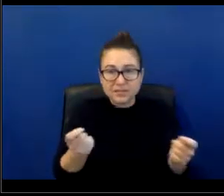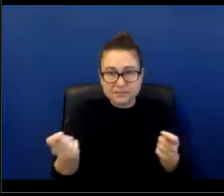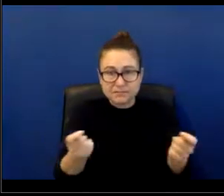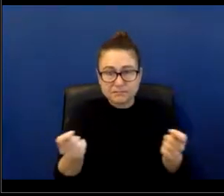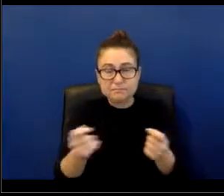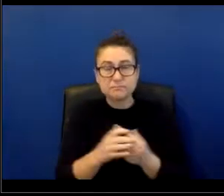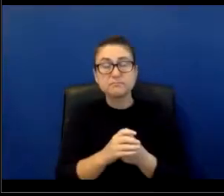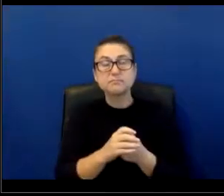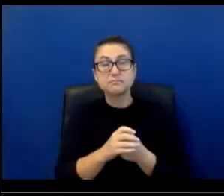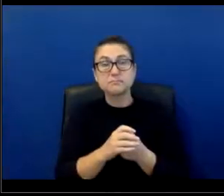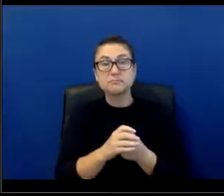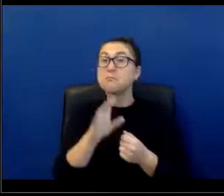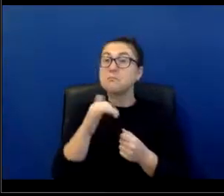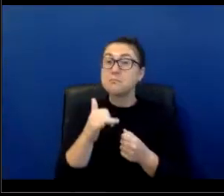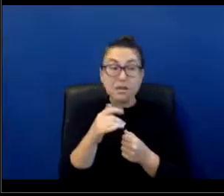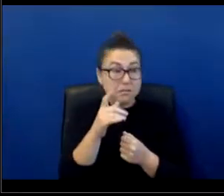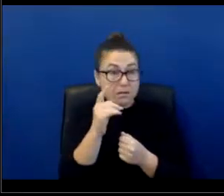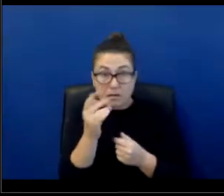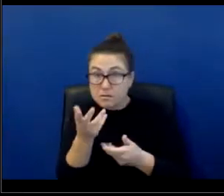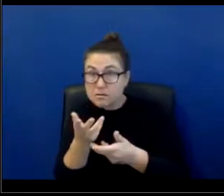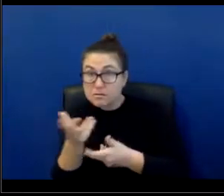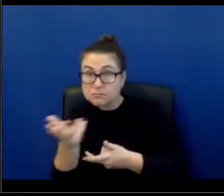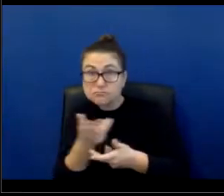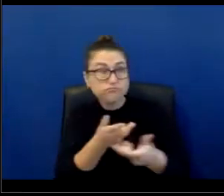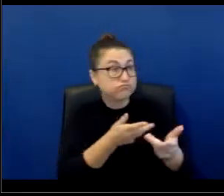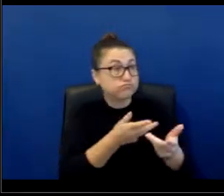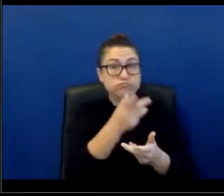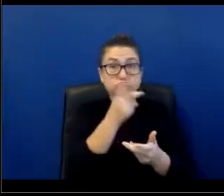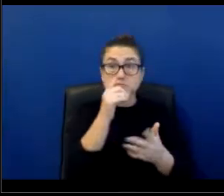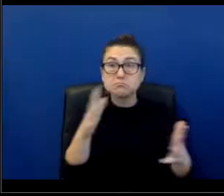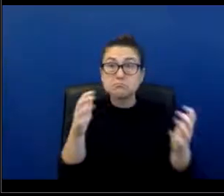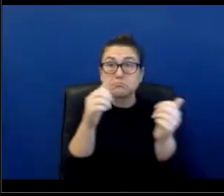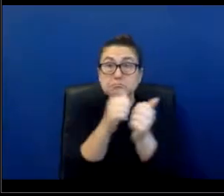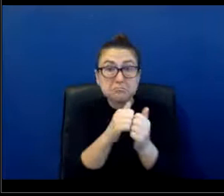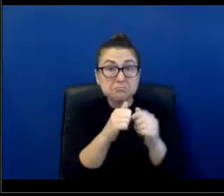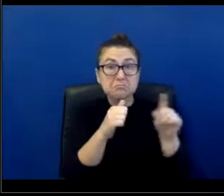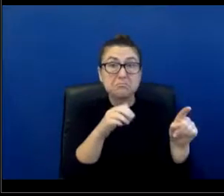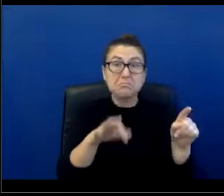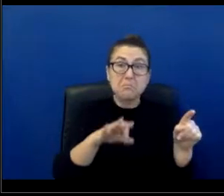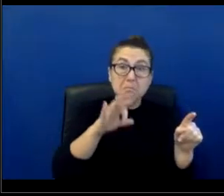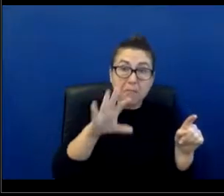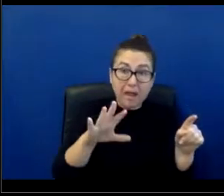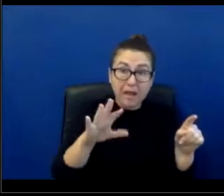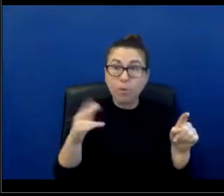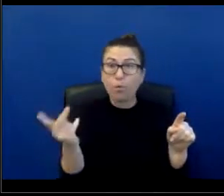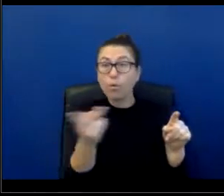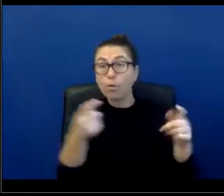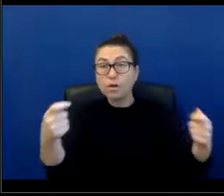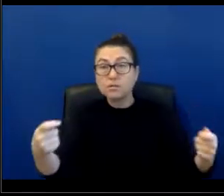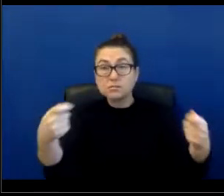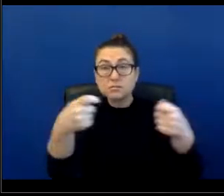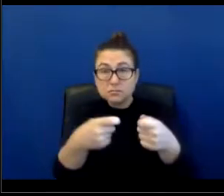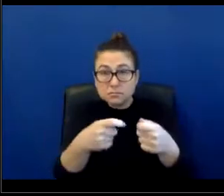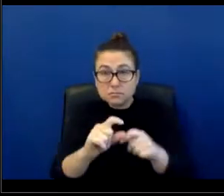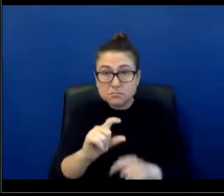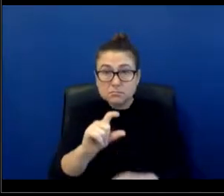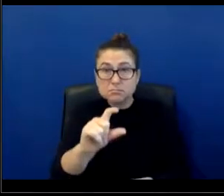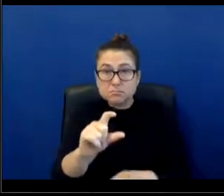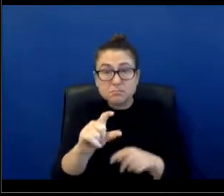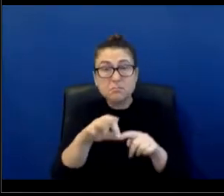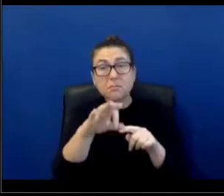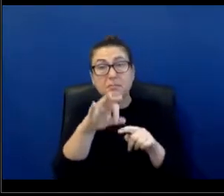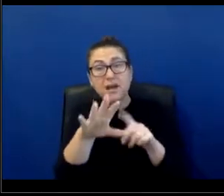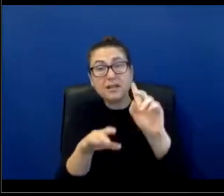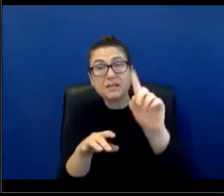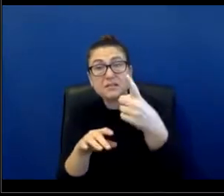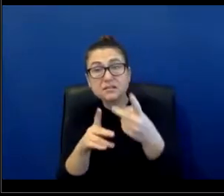be able to get some agreement about the neighbour bearing the cost, or perhaps both parties sharing the cost of it, so that the